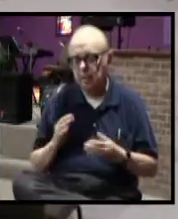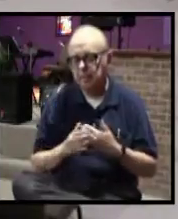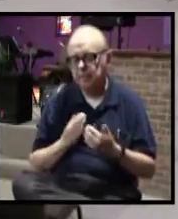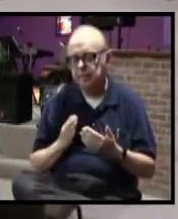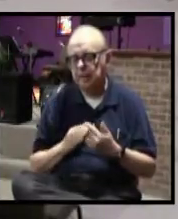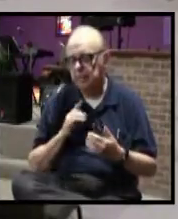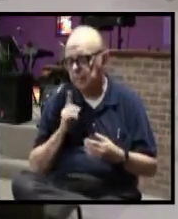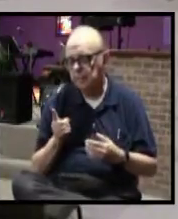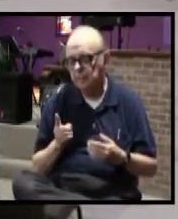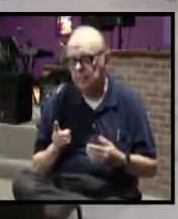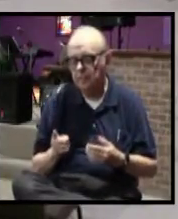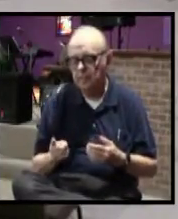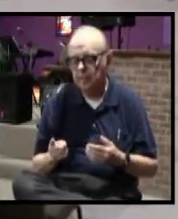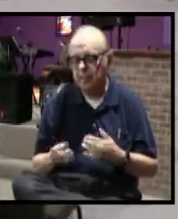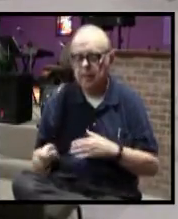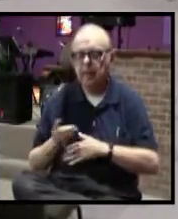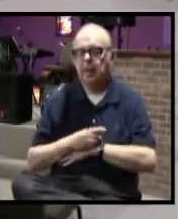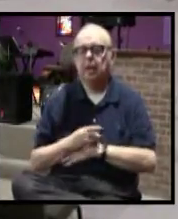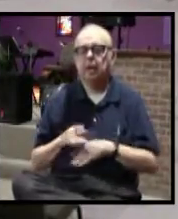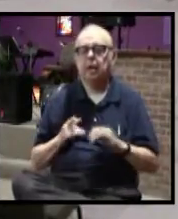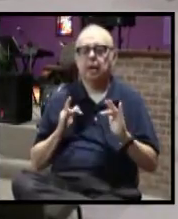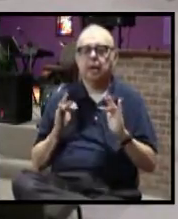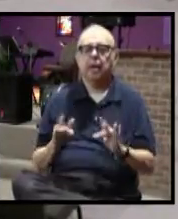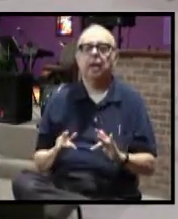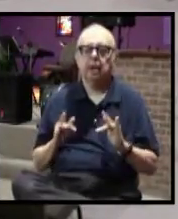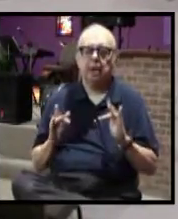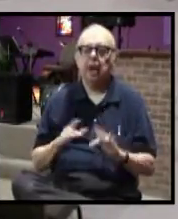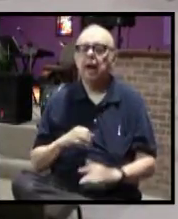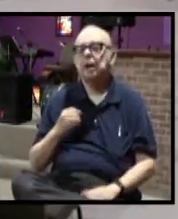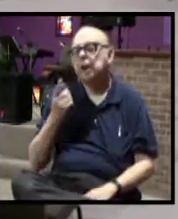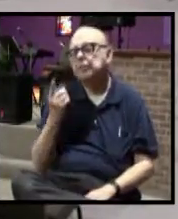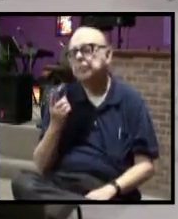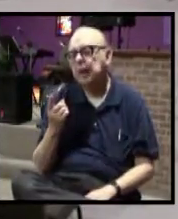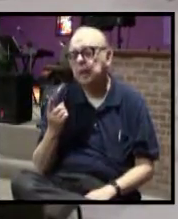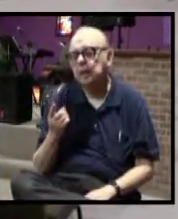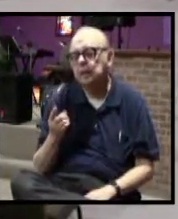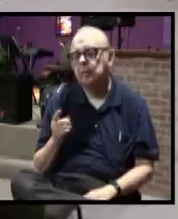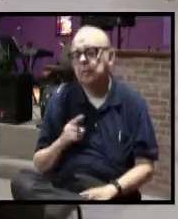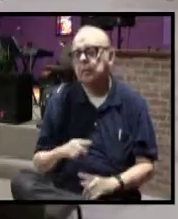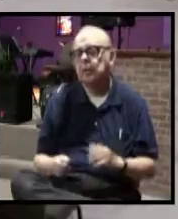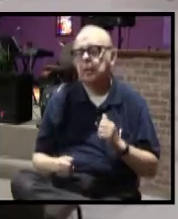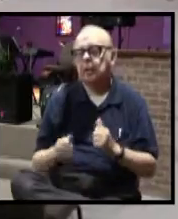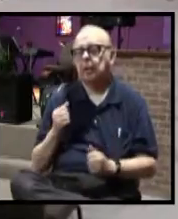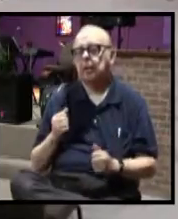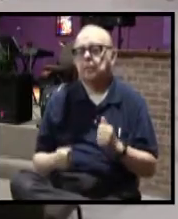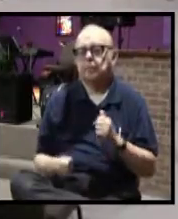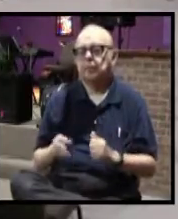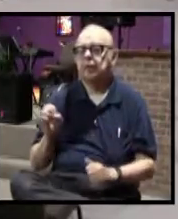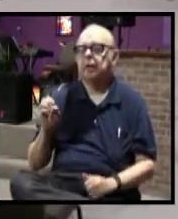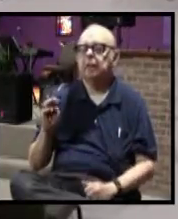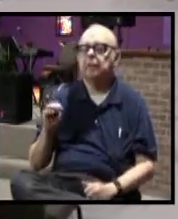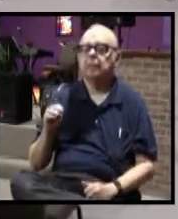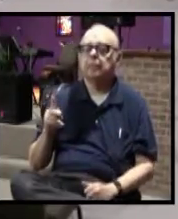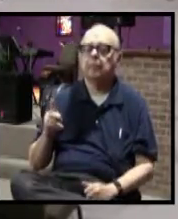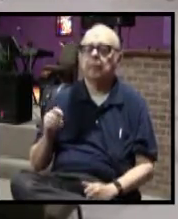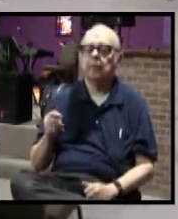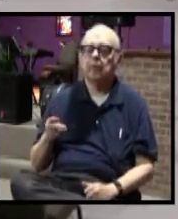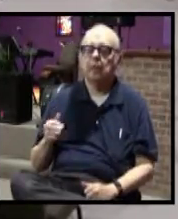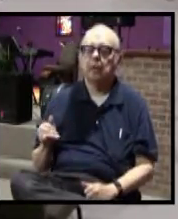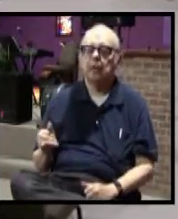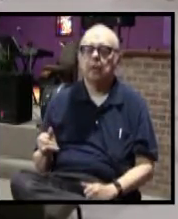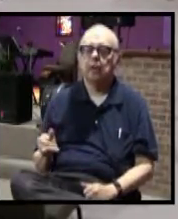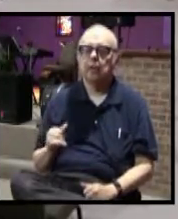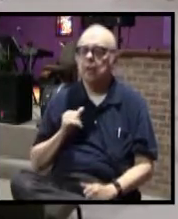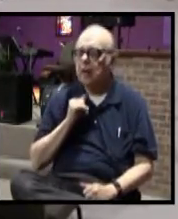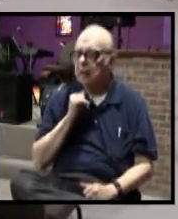Like I said, there's no easy answer for this. At the end of the day, it comes down to compassion, empathy, and understanding. But mostly empathy.